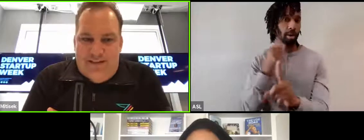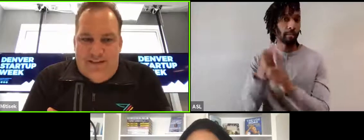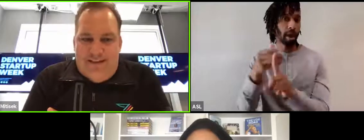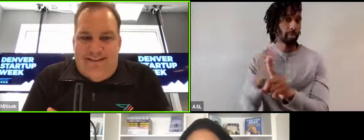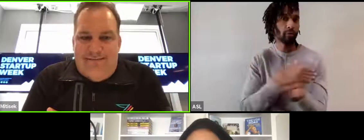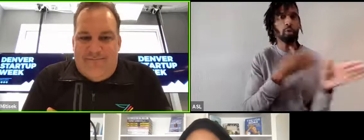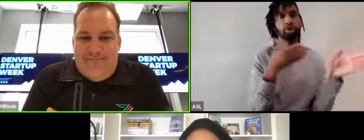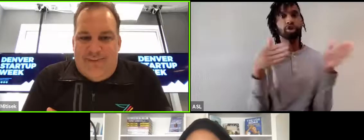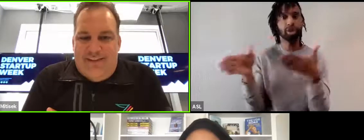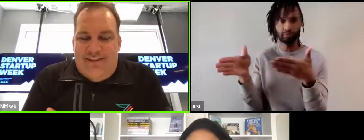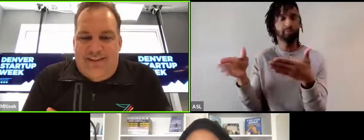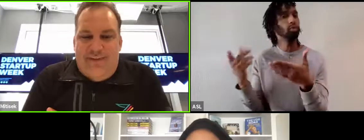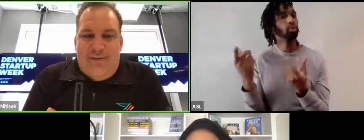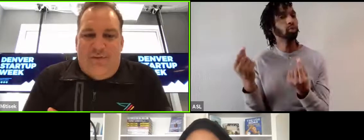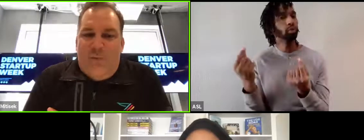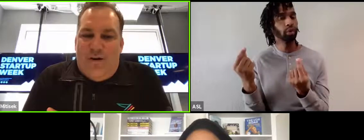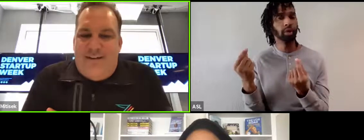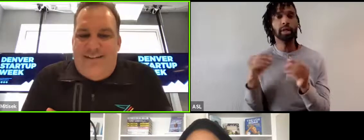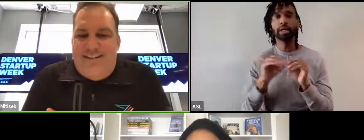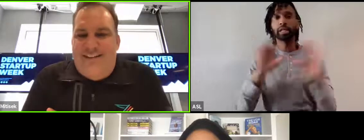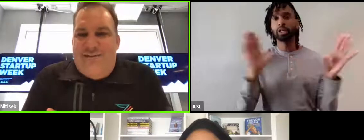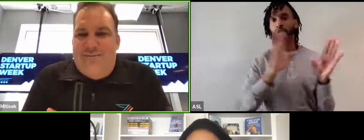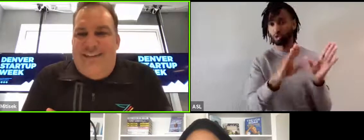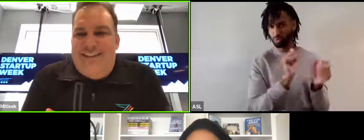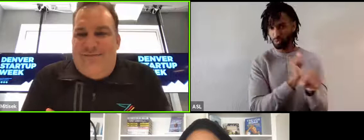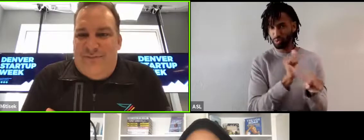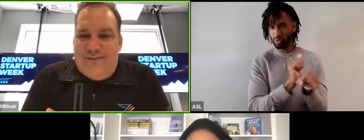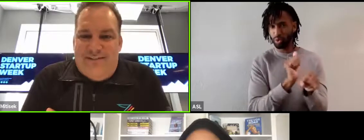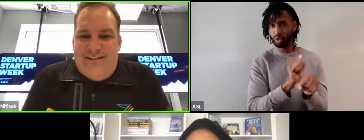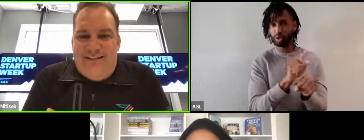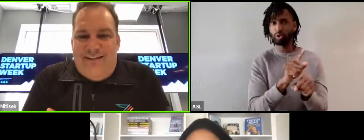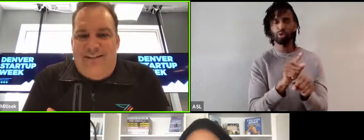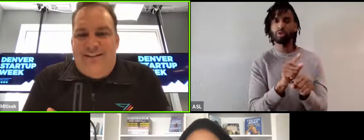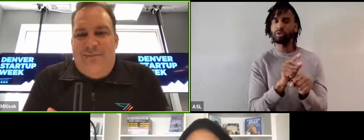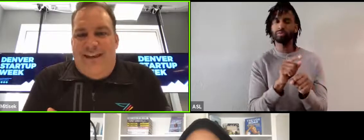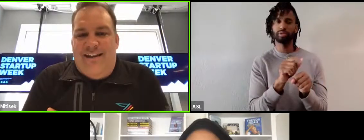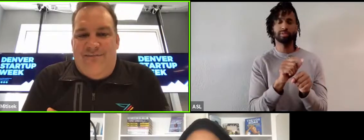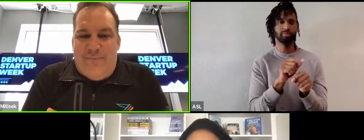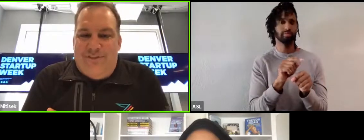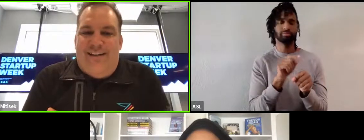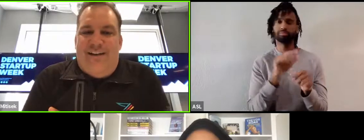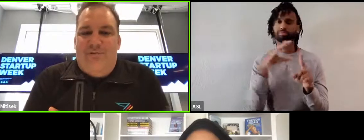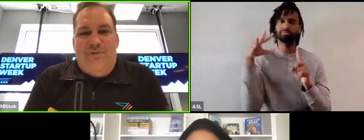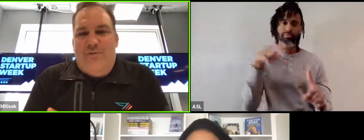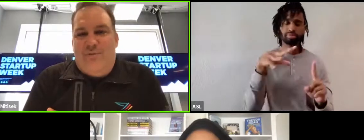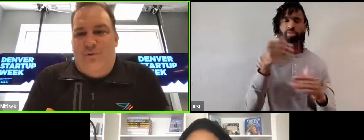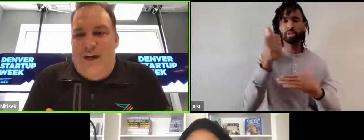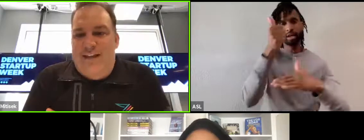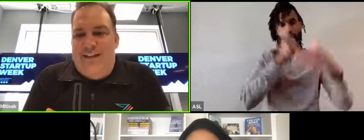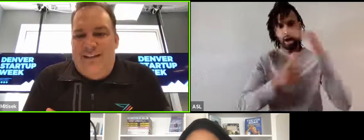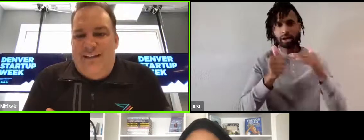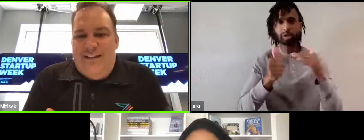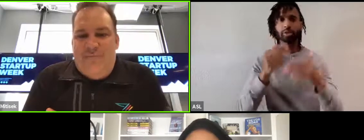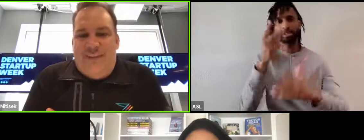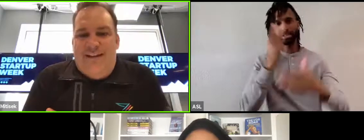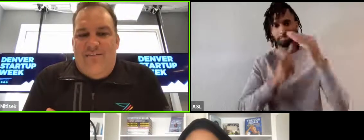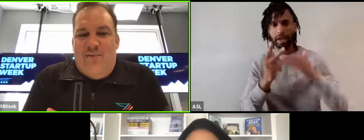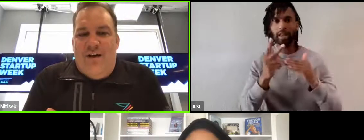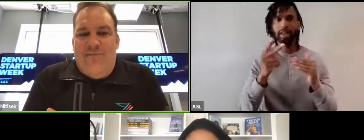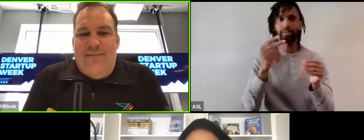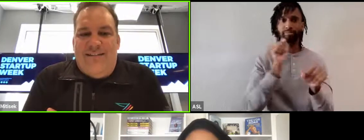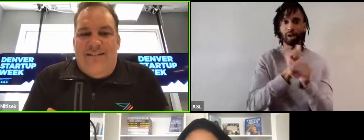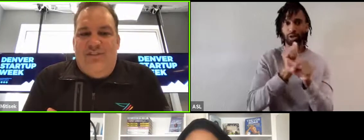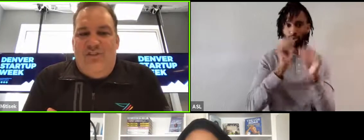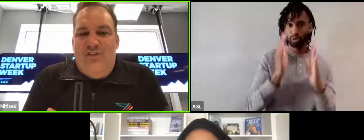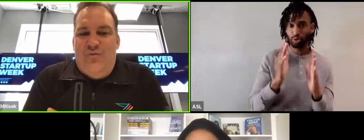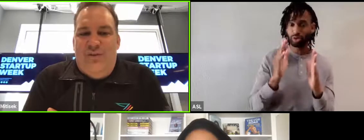shift. Clearly through your work, you're a beacon for underestimated and represented entrepreneurs worldwide.